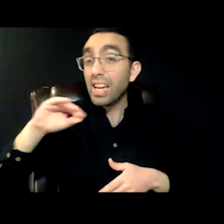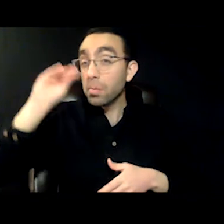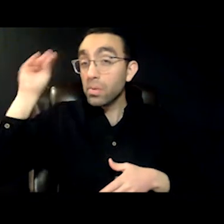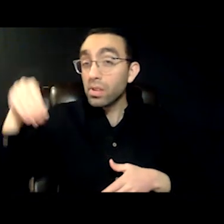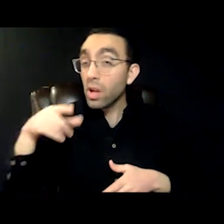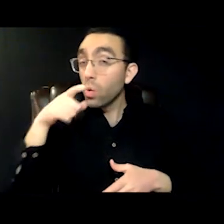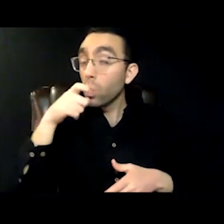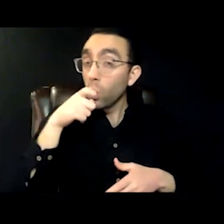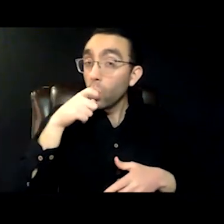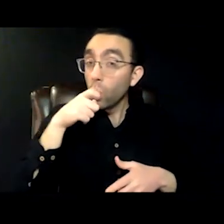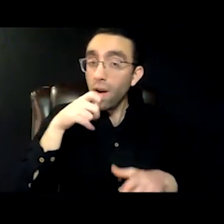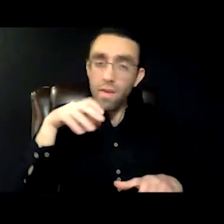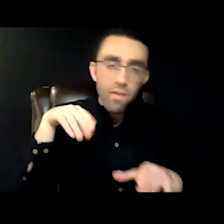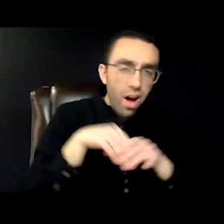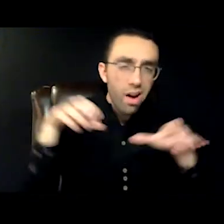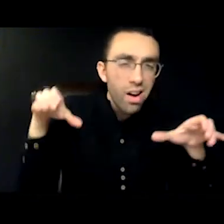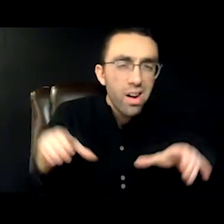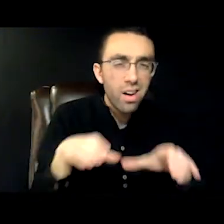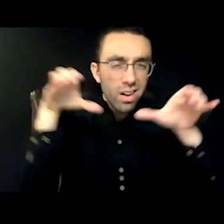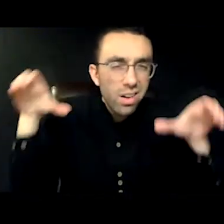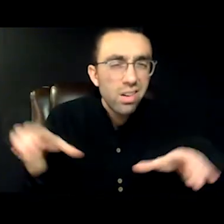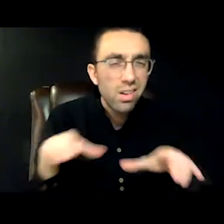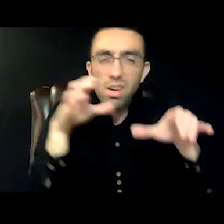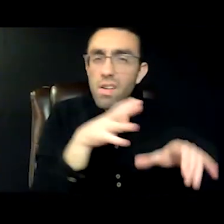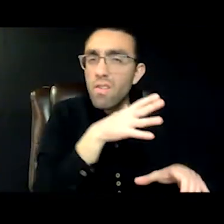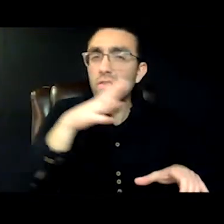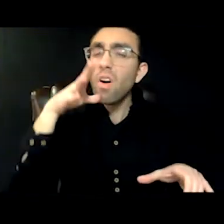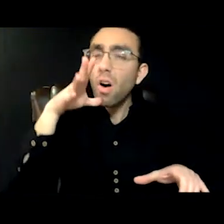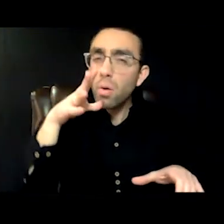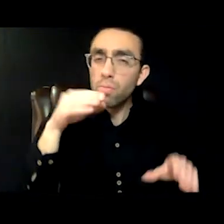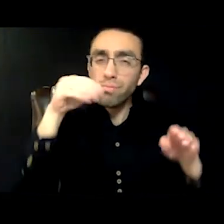color, the majority migrant hands.